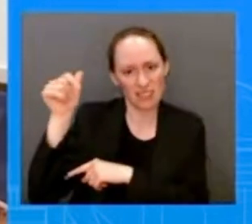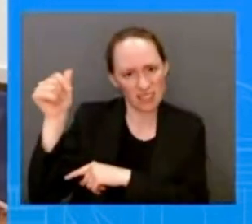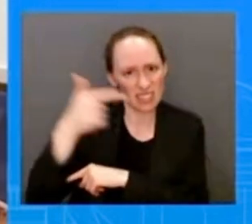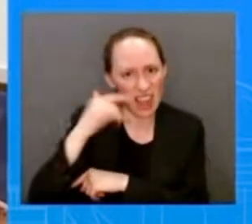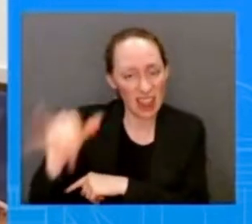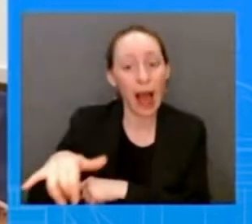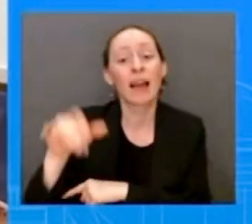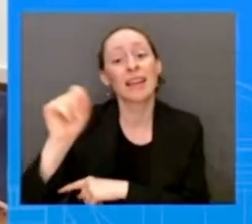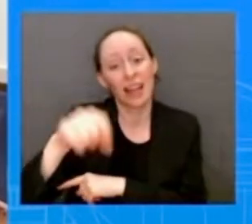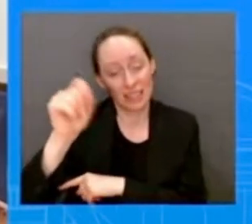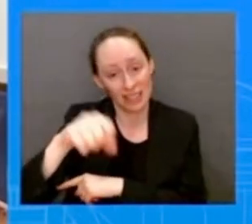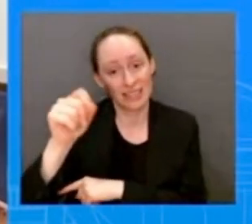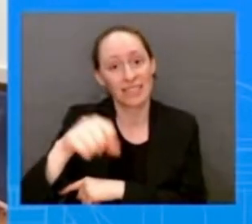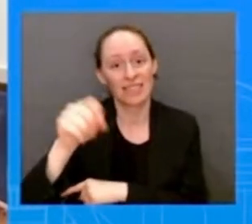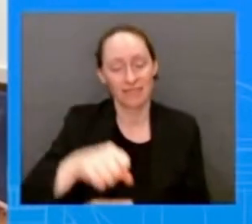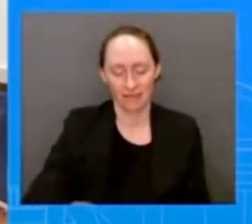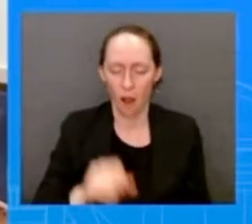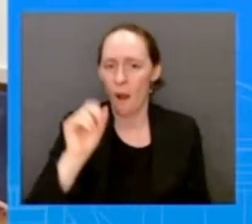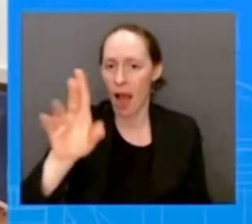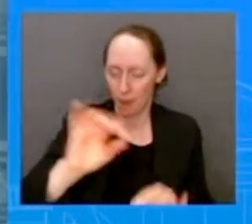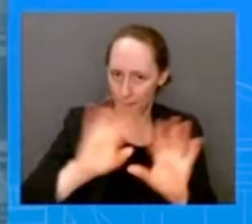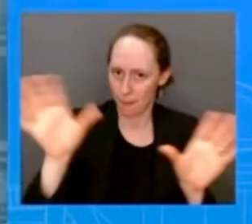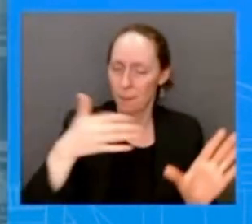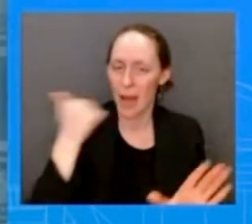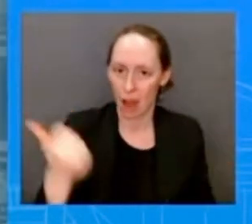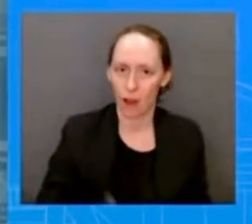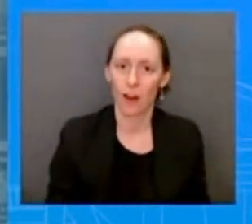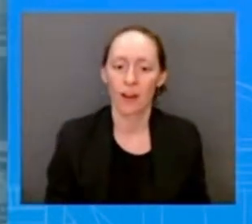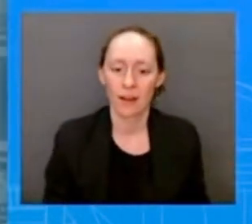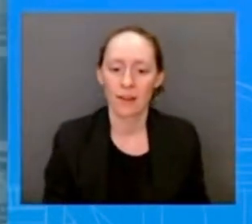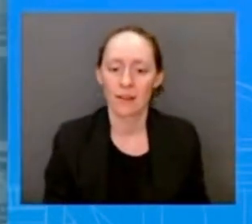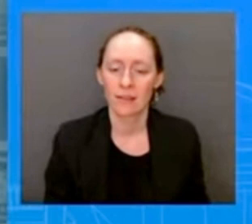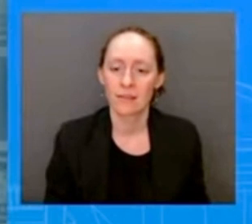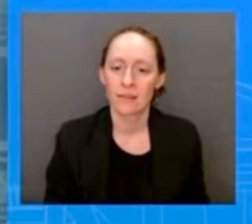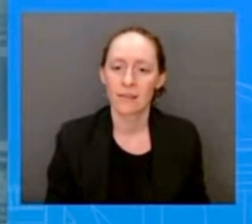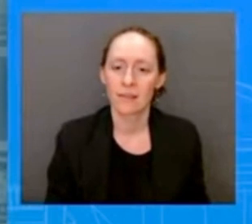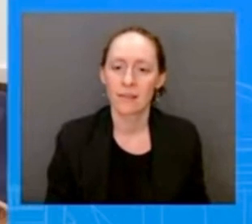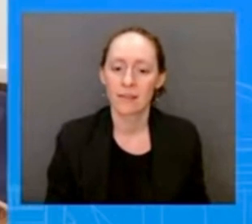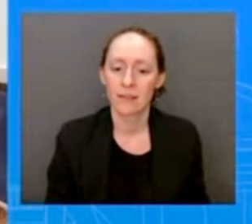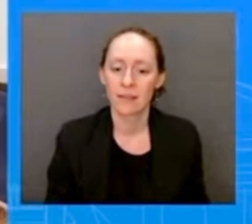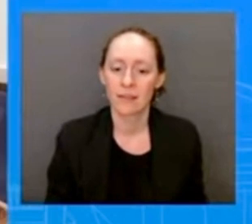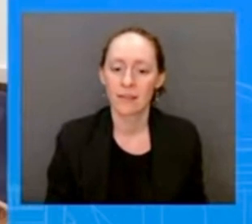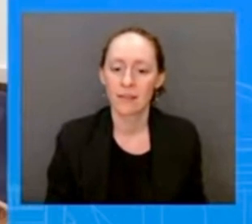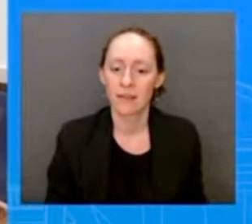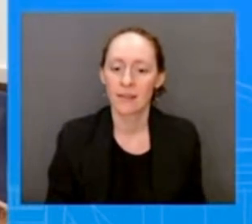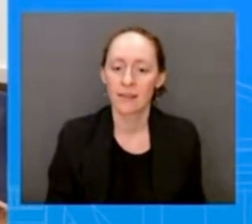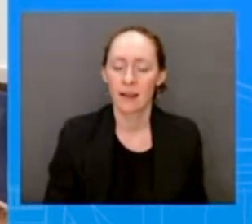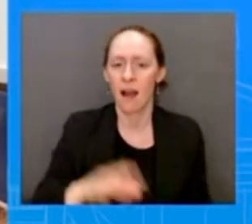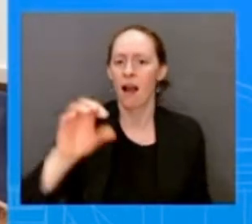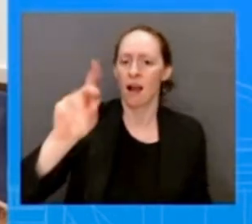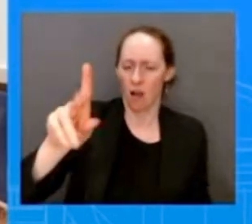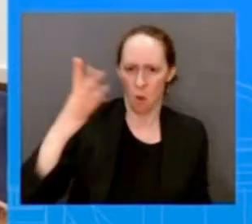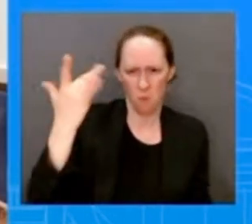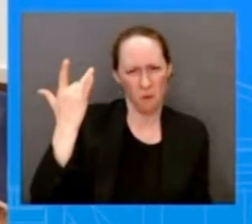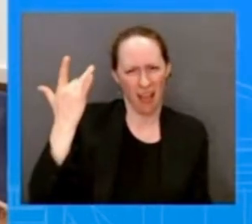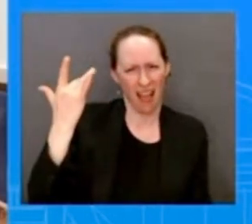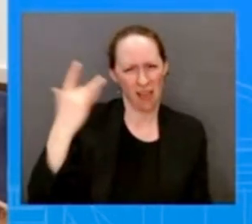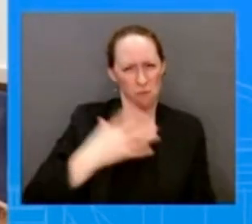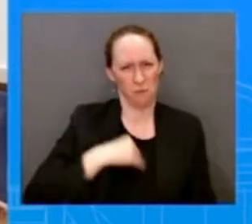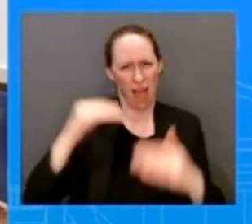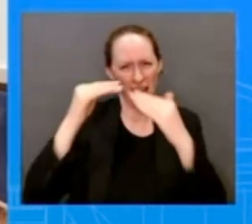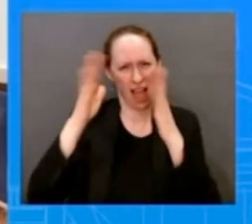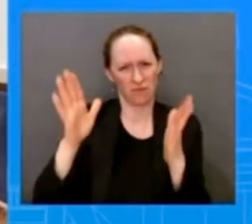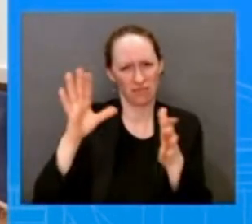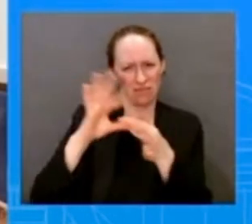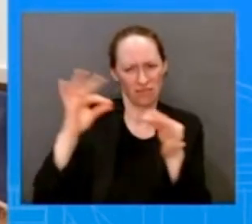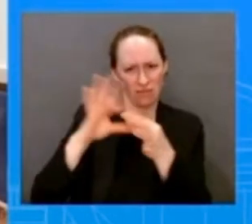that's what I'm saying. It makes it even better. You heard it directly from the president. I'll ask you cleanly. Why would the White House say he does not support it, and then he would say he